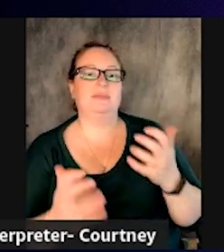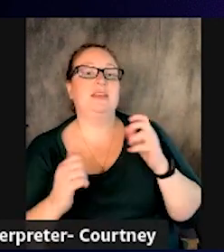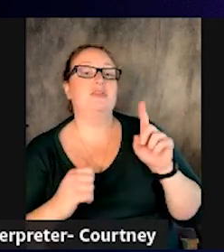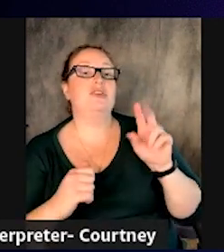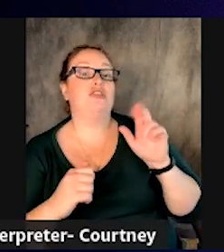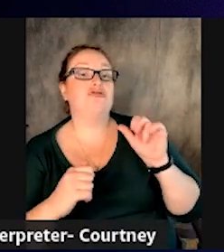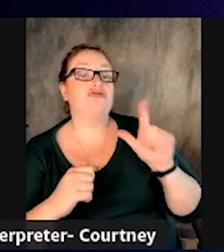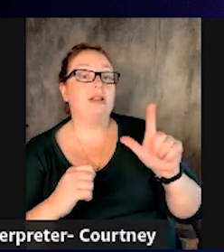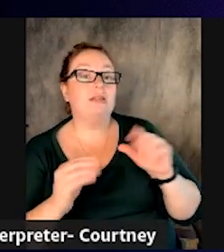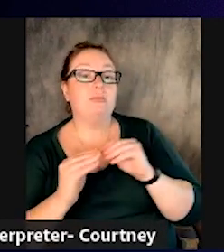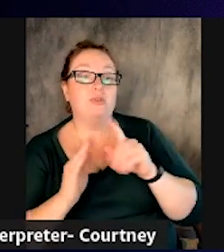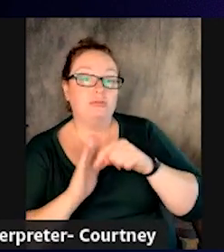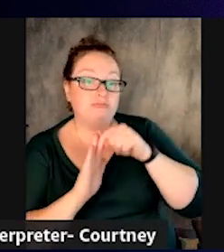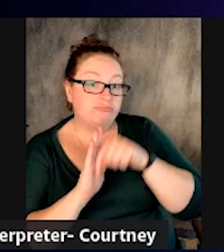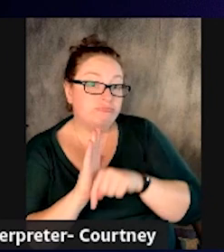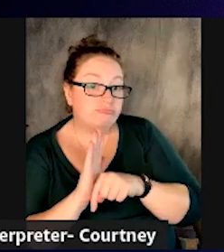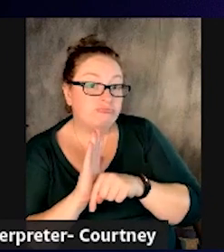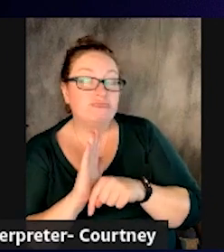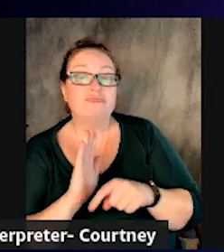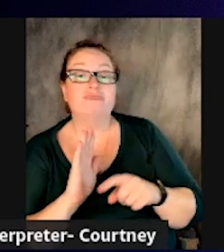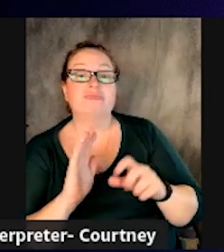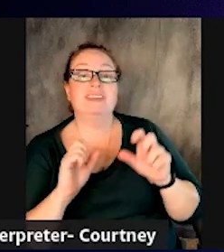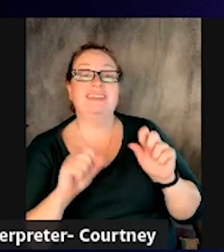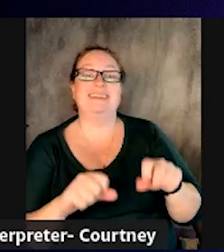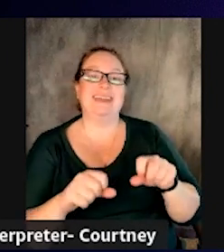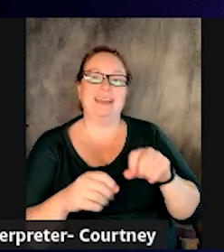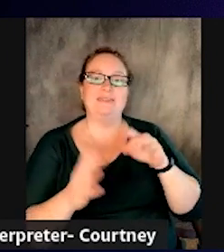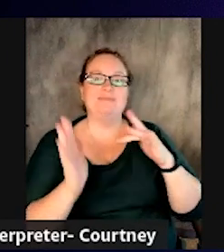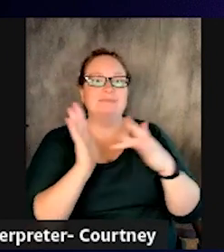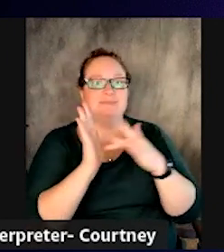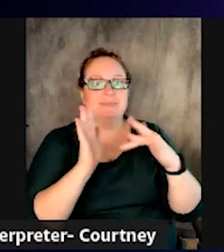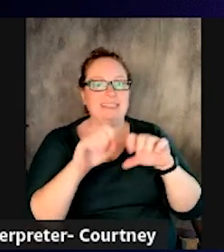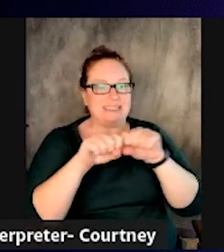deeper, I can actually go into the Systems Manager